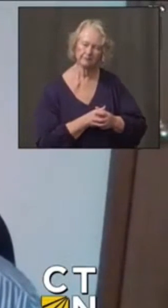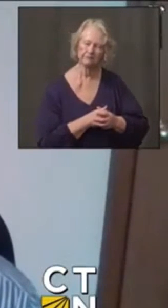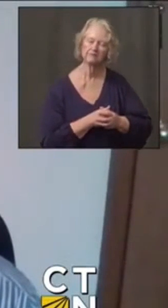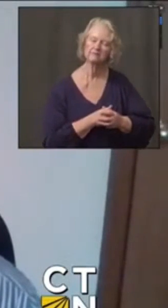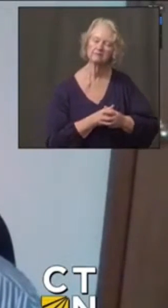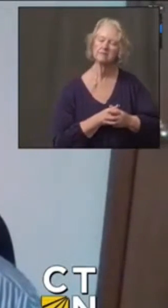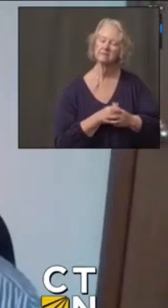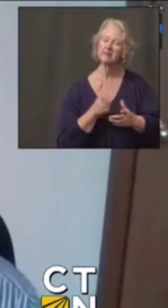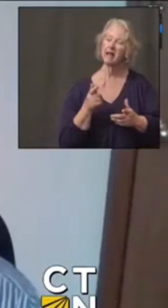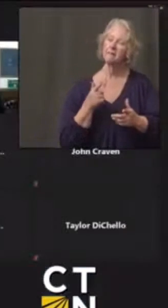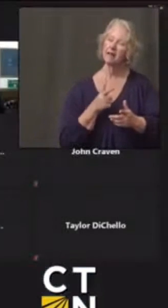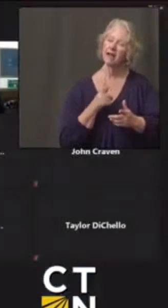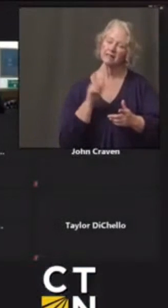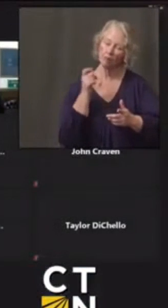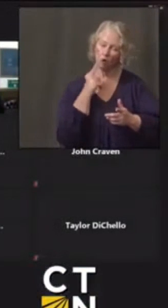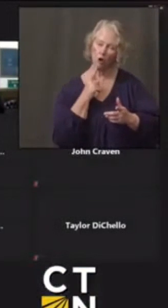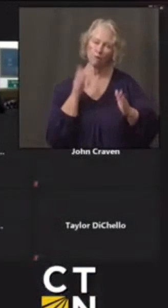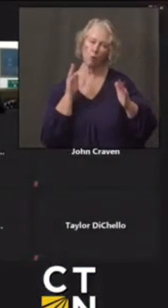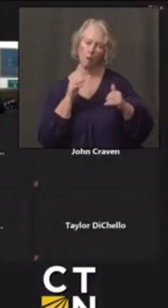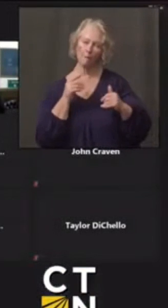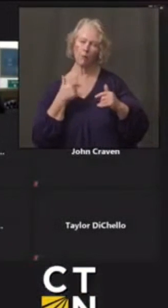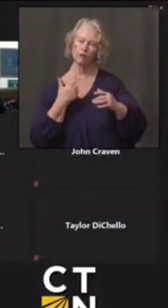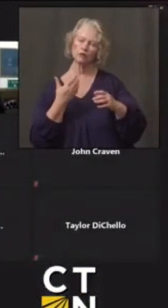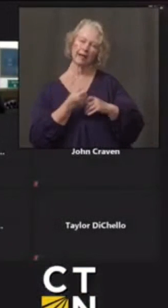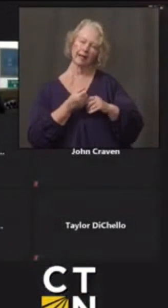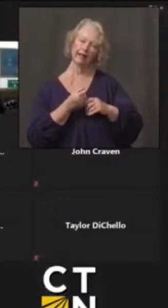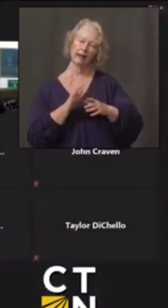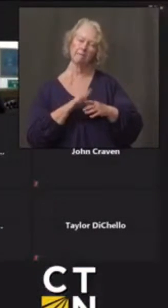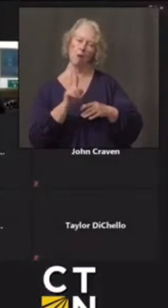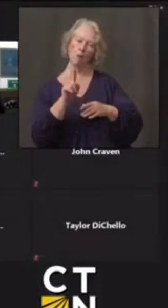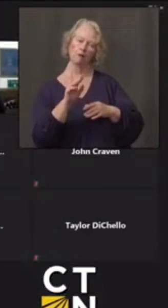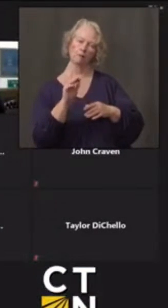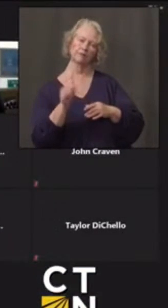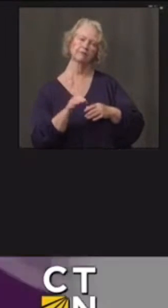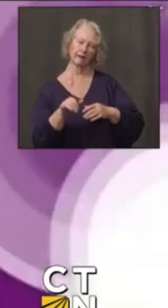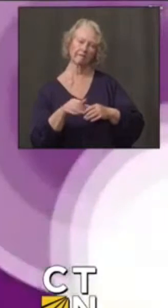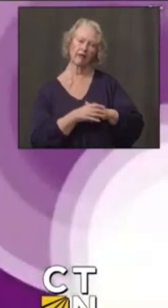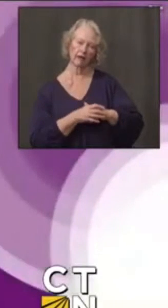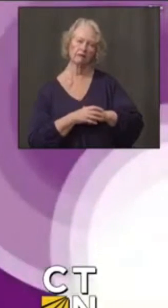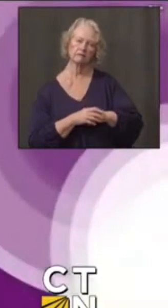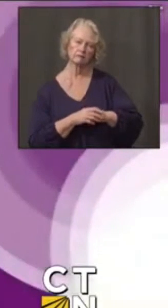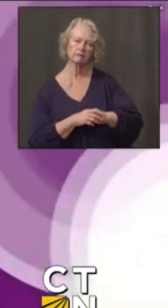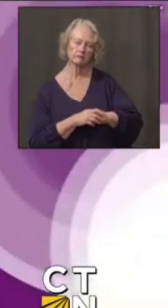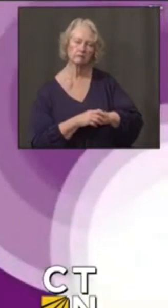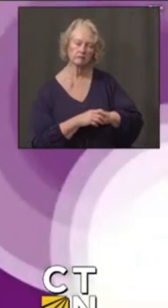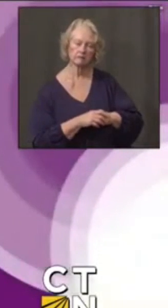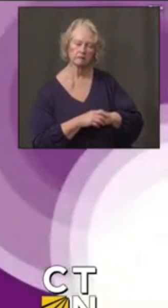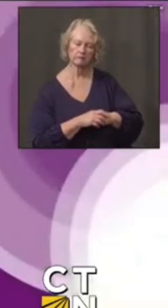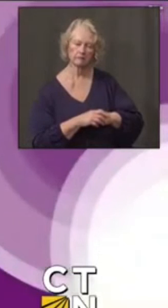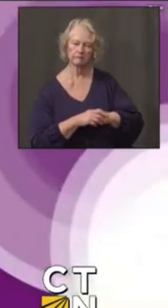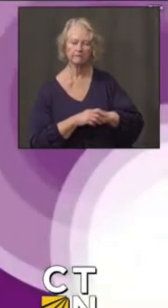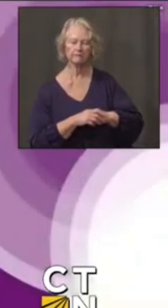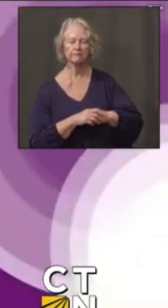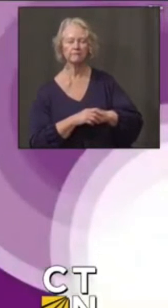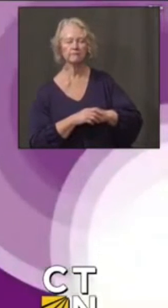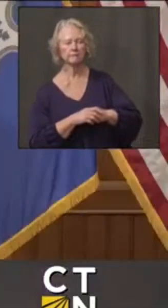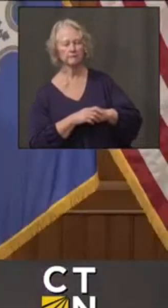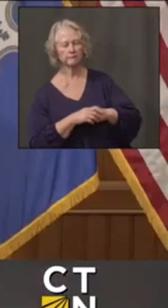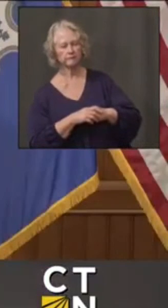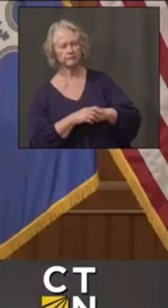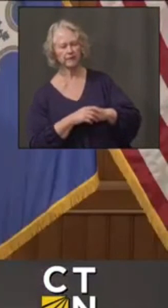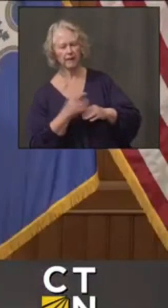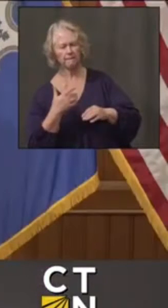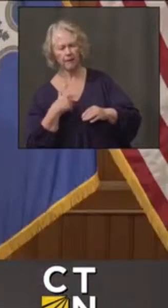should expect to get somewhere around 1% of that. Yeah, okay. Right. All right. And I had a question